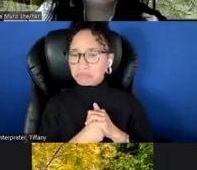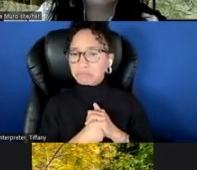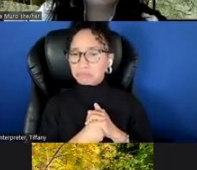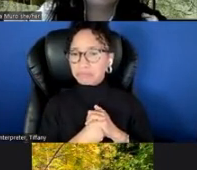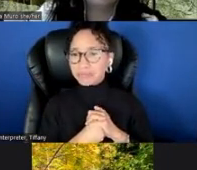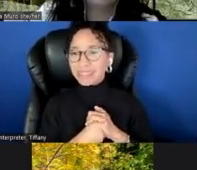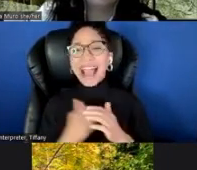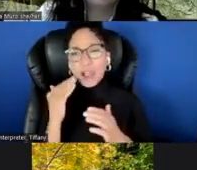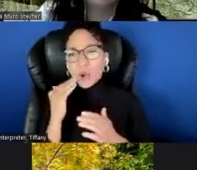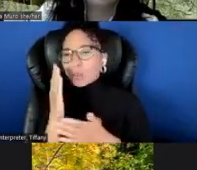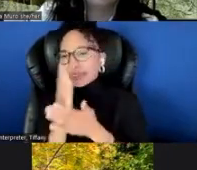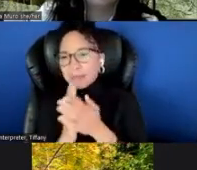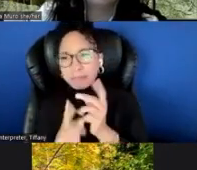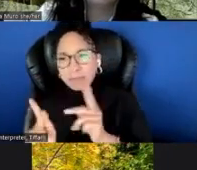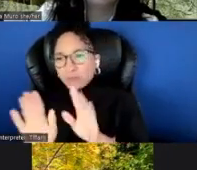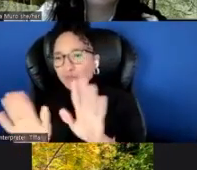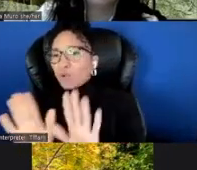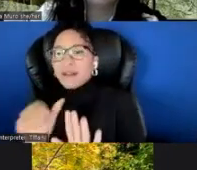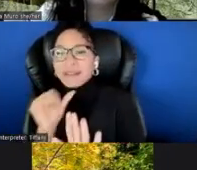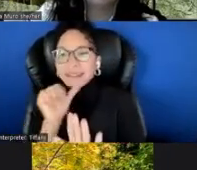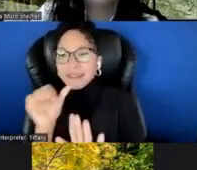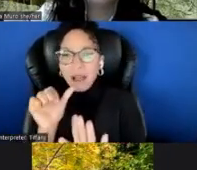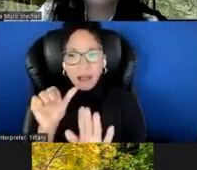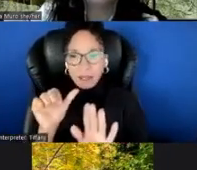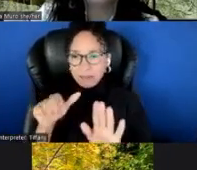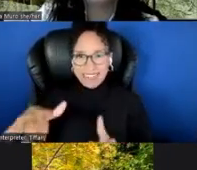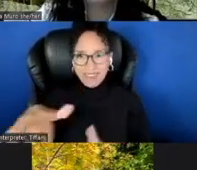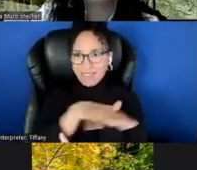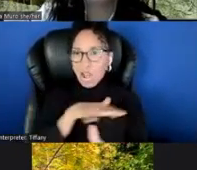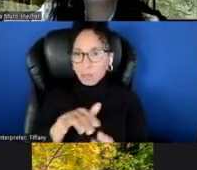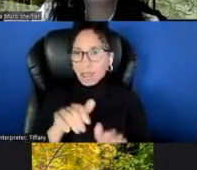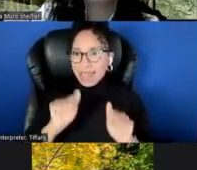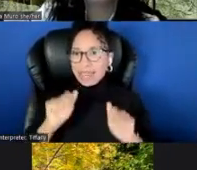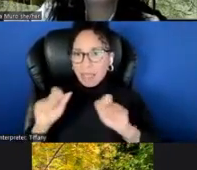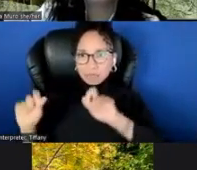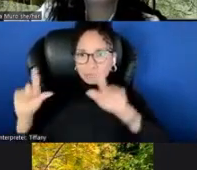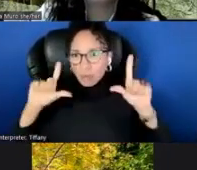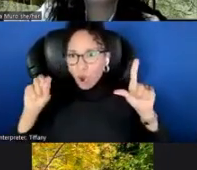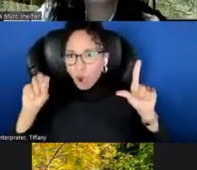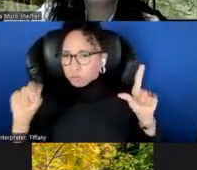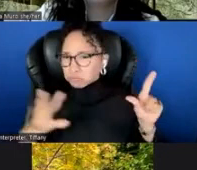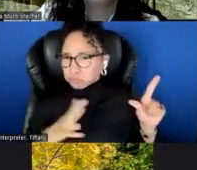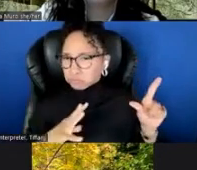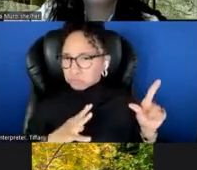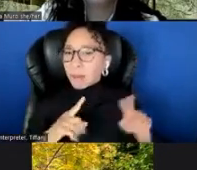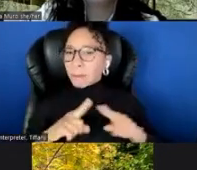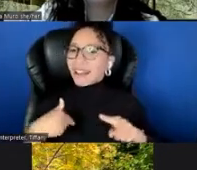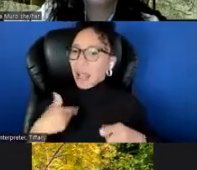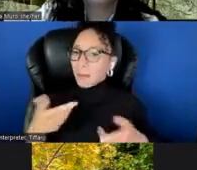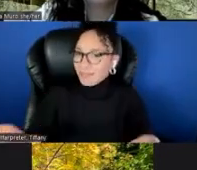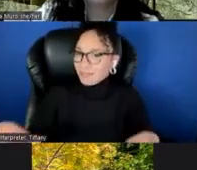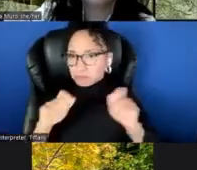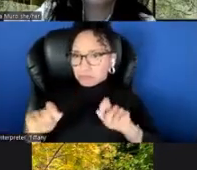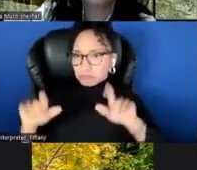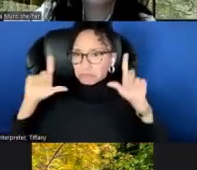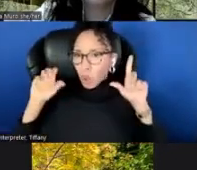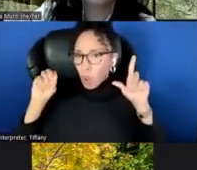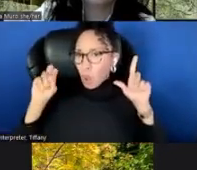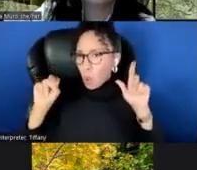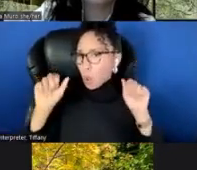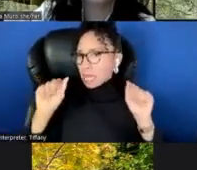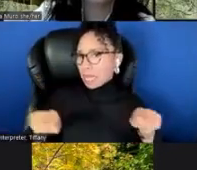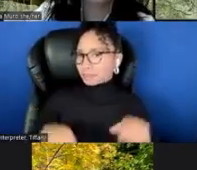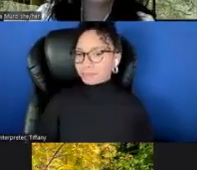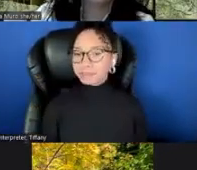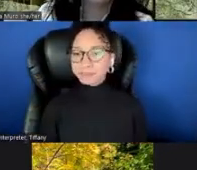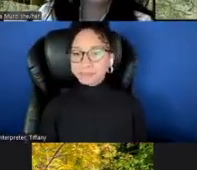are in places where they may not be able to do that, or they may choose not to do it, but I'm issuing the invitation if you are able and willing. So why are